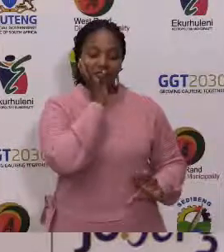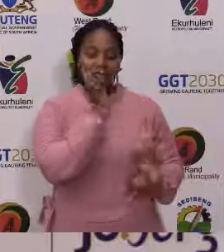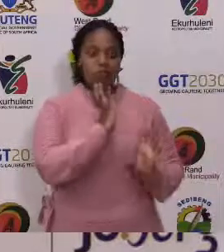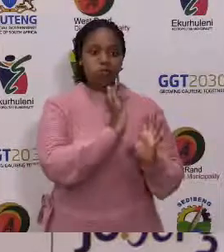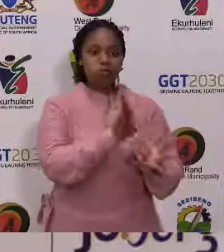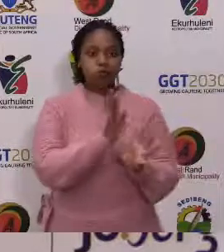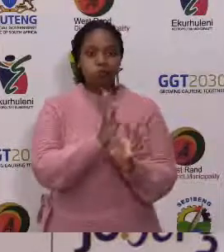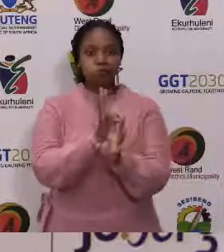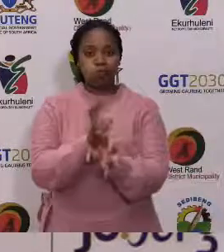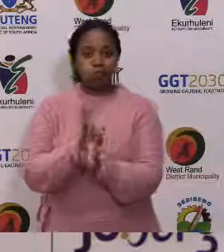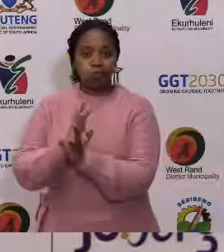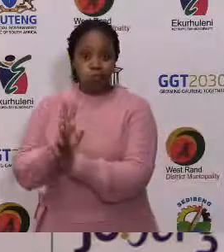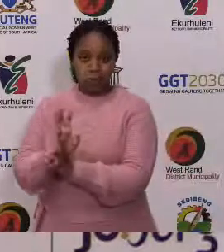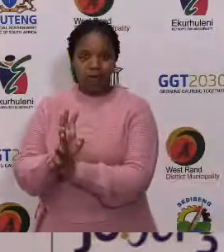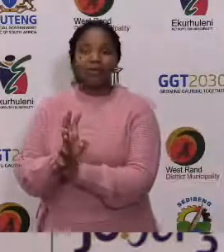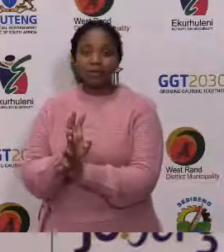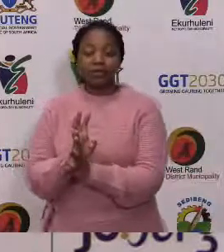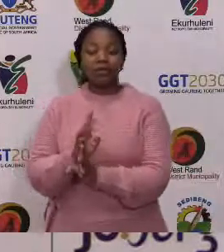add